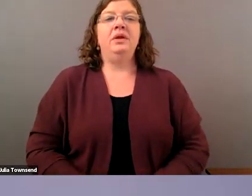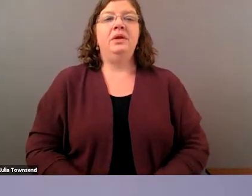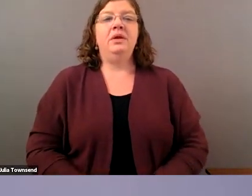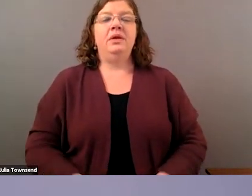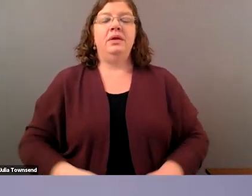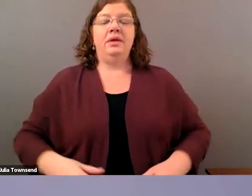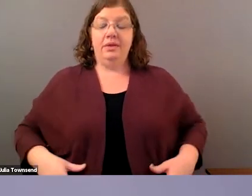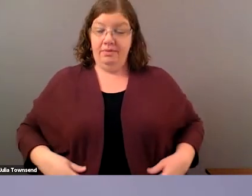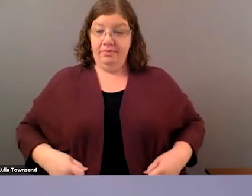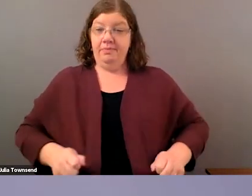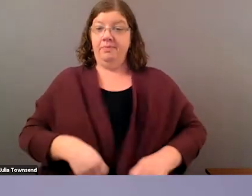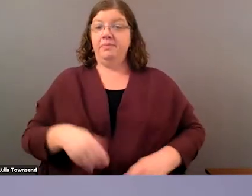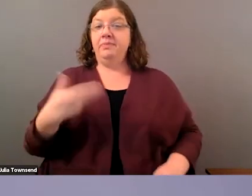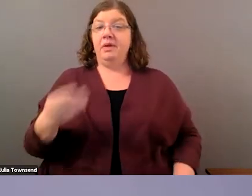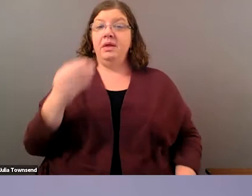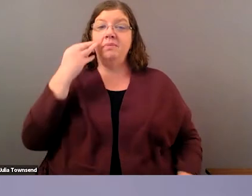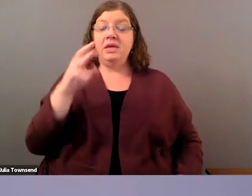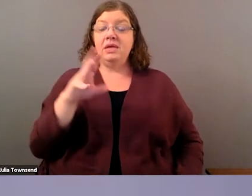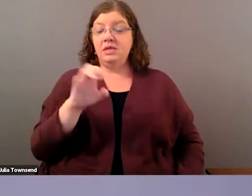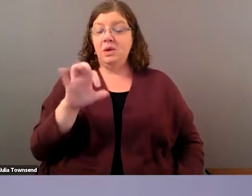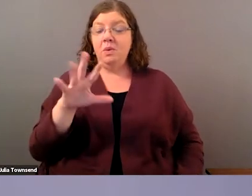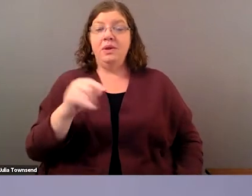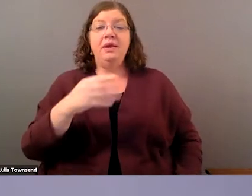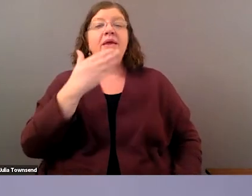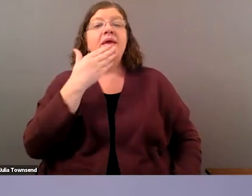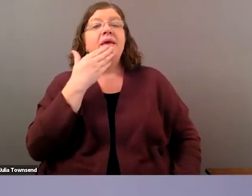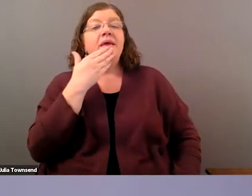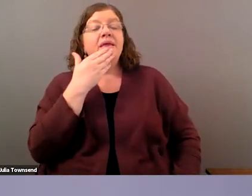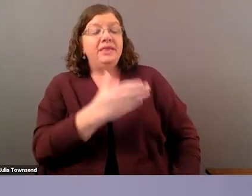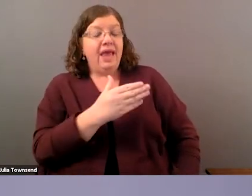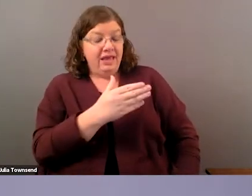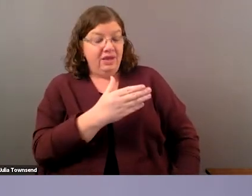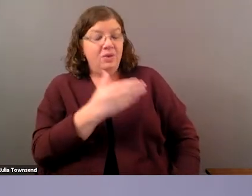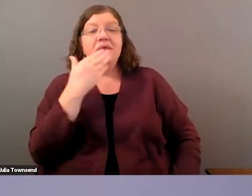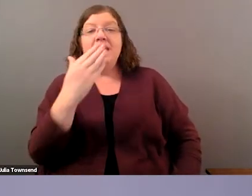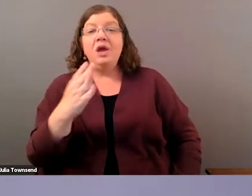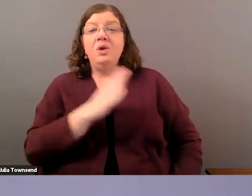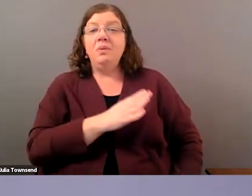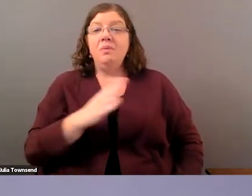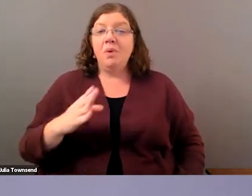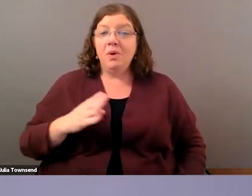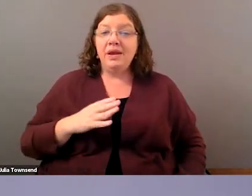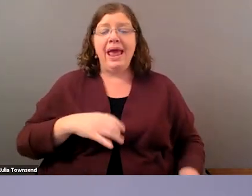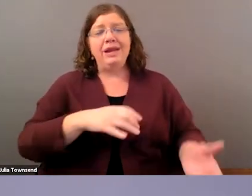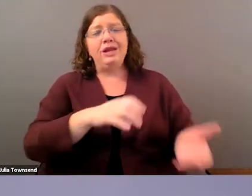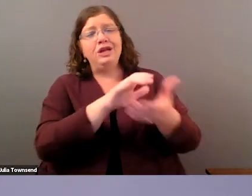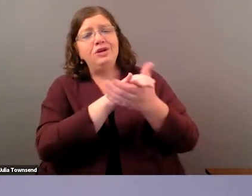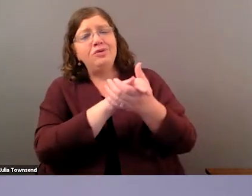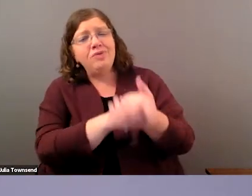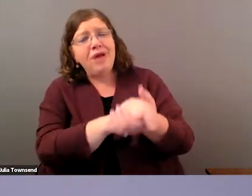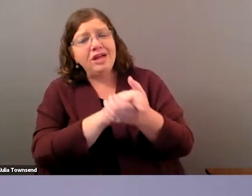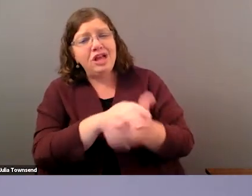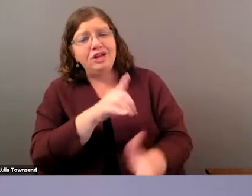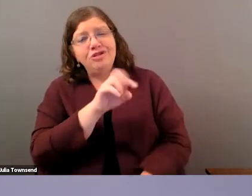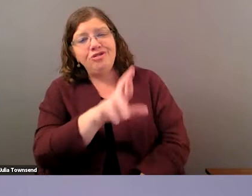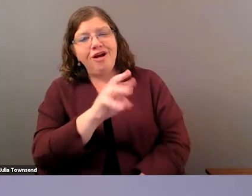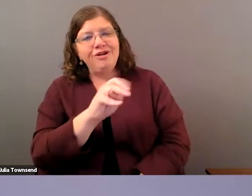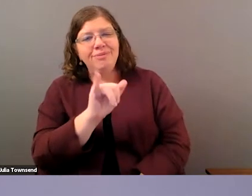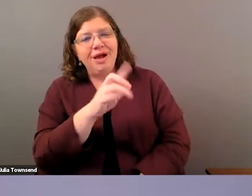Ms. Duet? Yes, thank you, Sandra. Thank you, board. Oh, and congratulations, Dr.